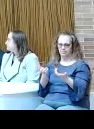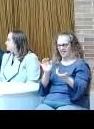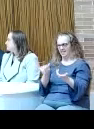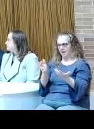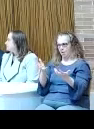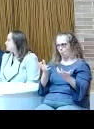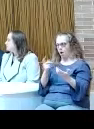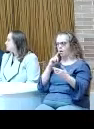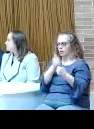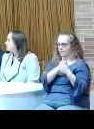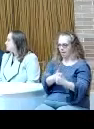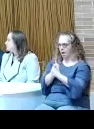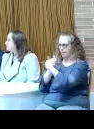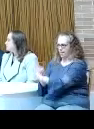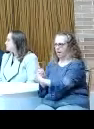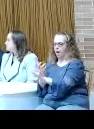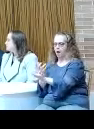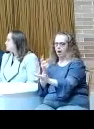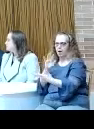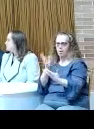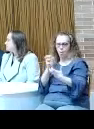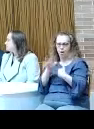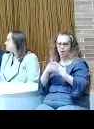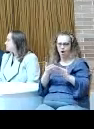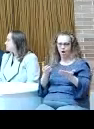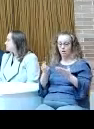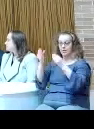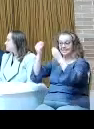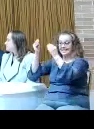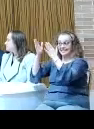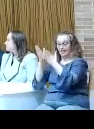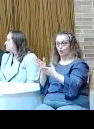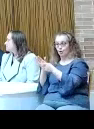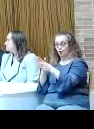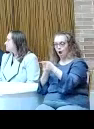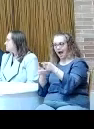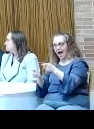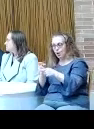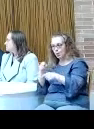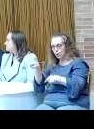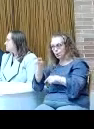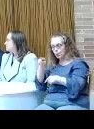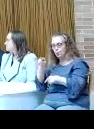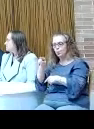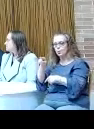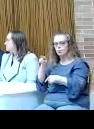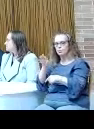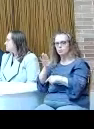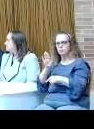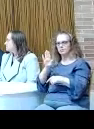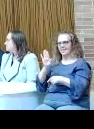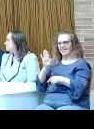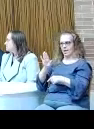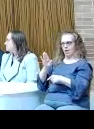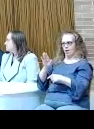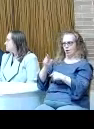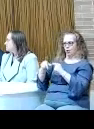compliant to that your seller is hiring you to that's their generational